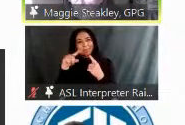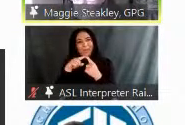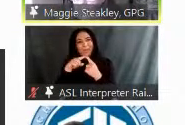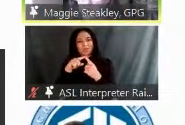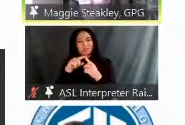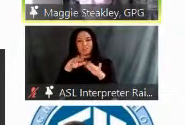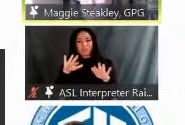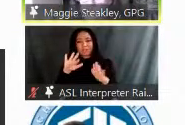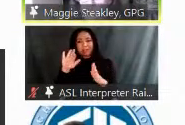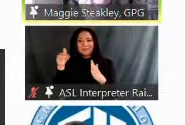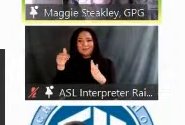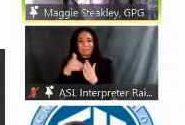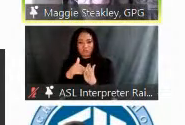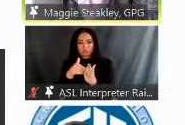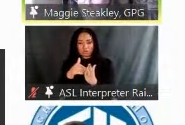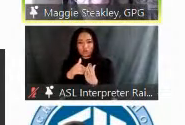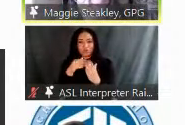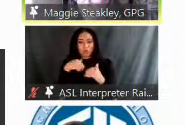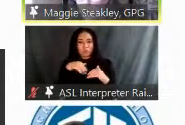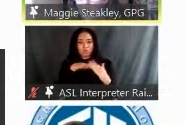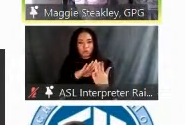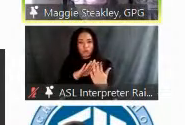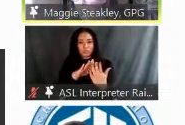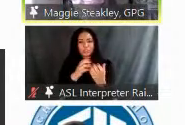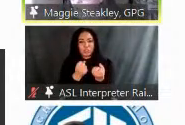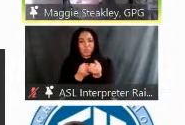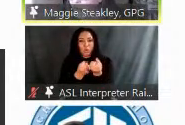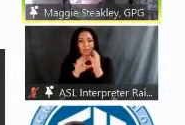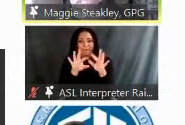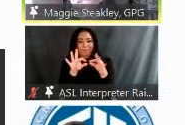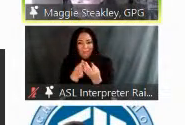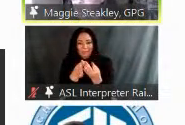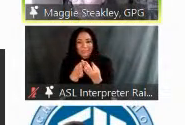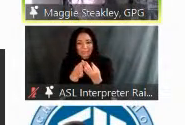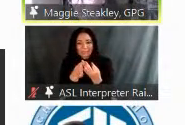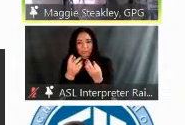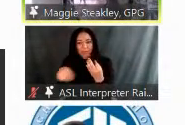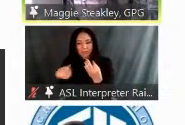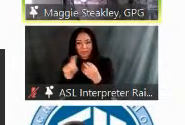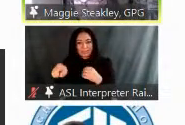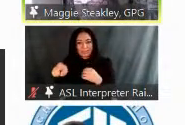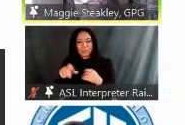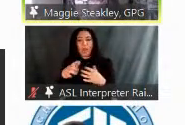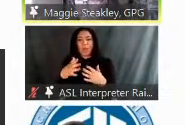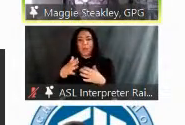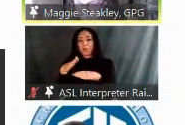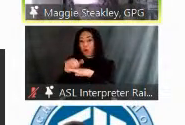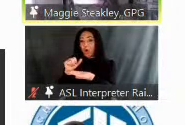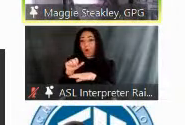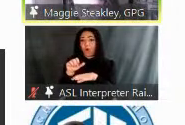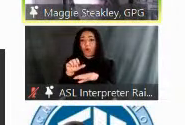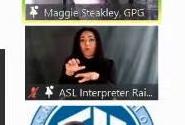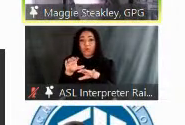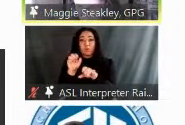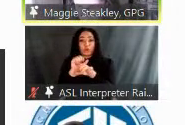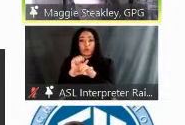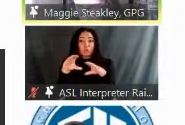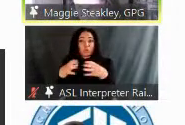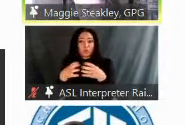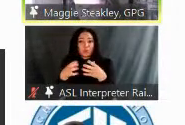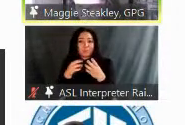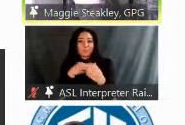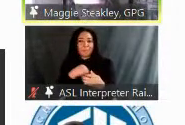thinking about families and the supports that they need. So I would make a call to the work group members to always be thinking about, within this frame of